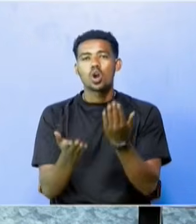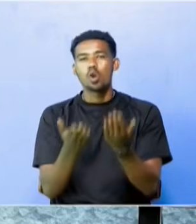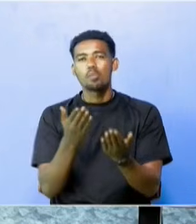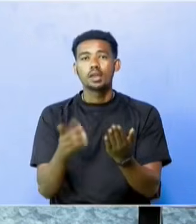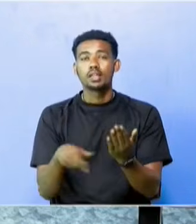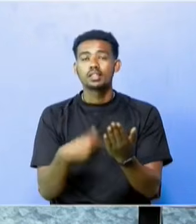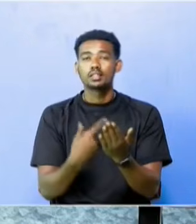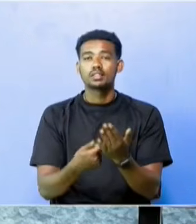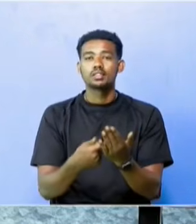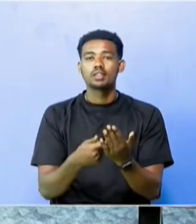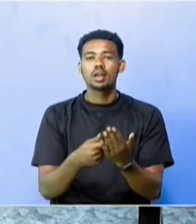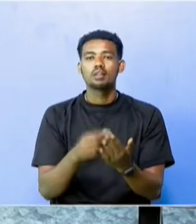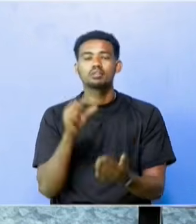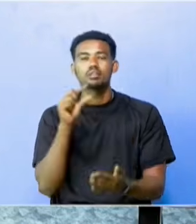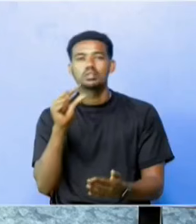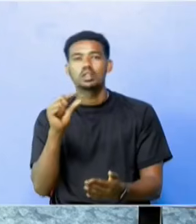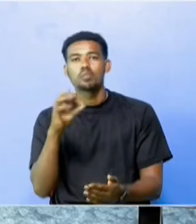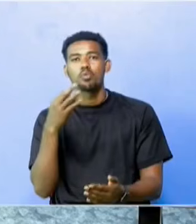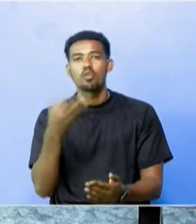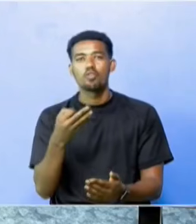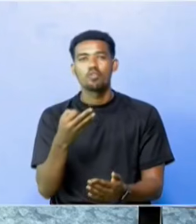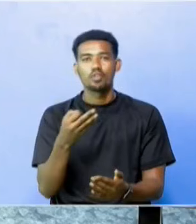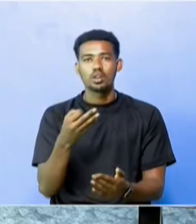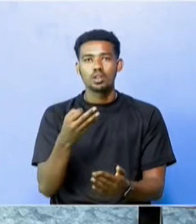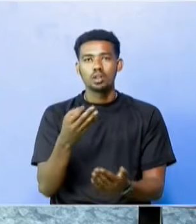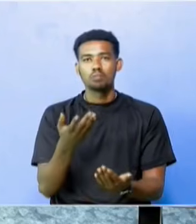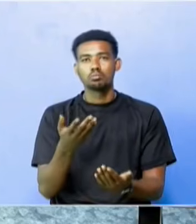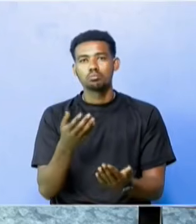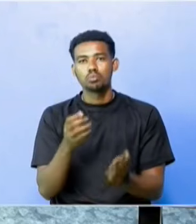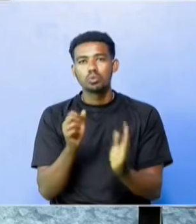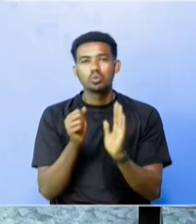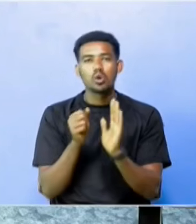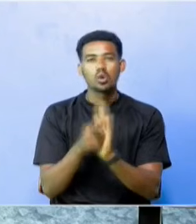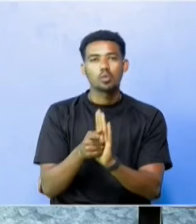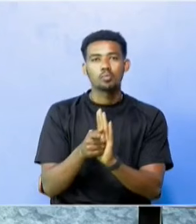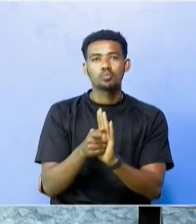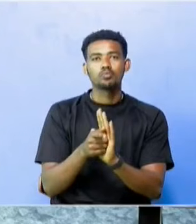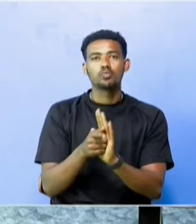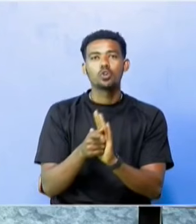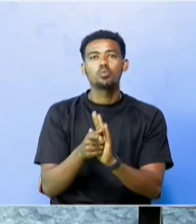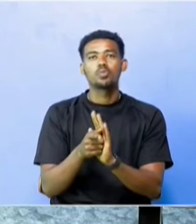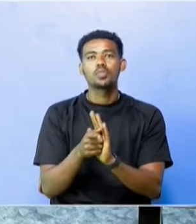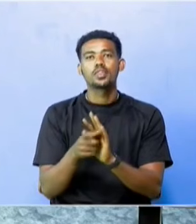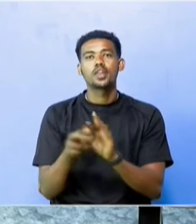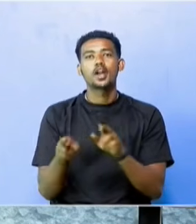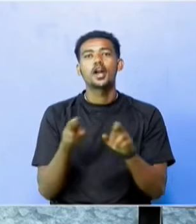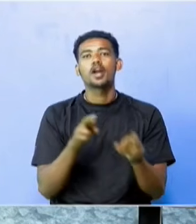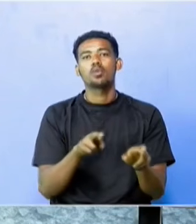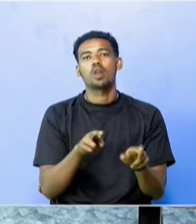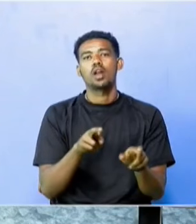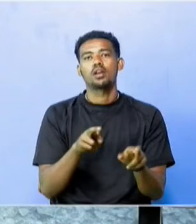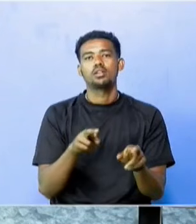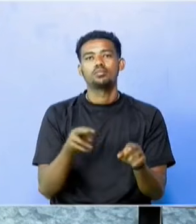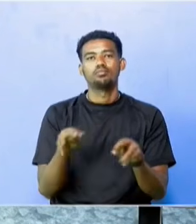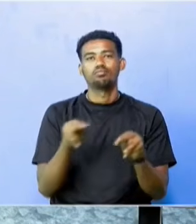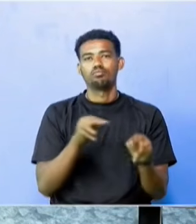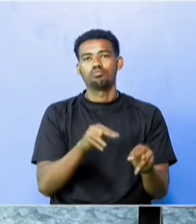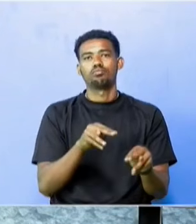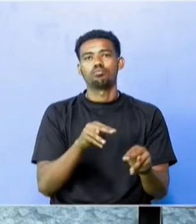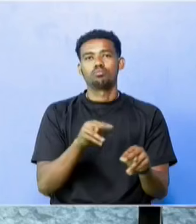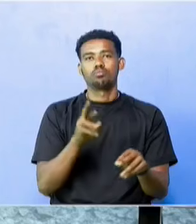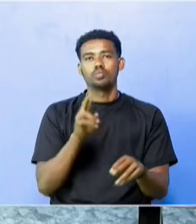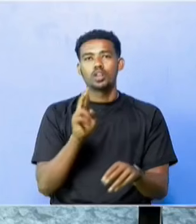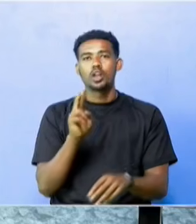These are some of the common examples from the regular adverbs, okay? The